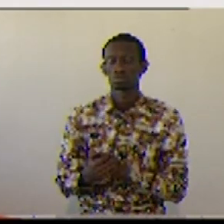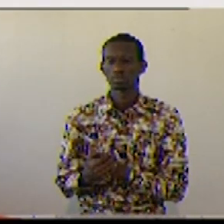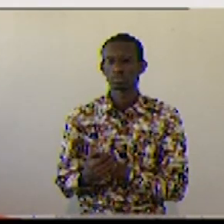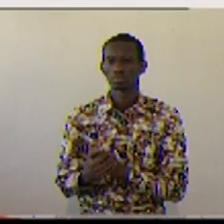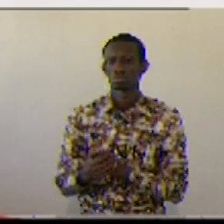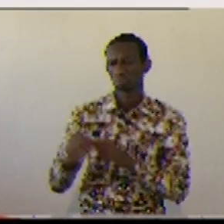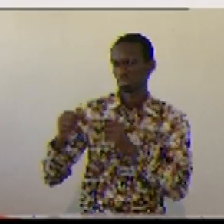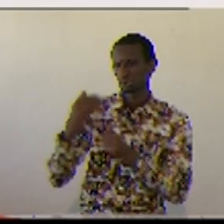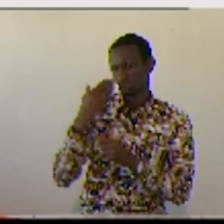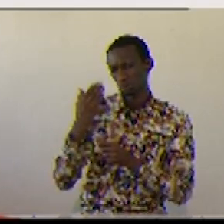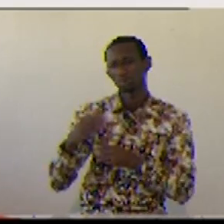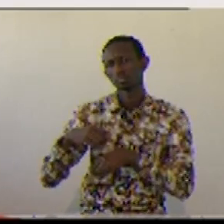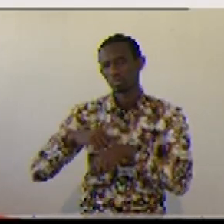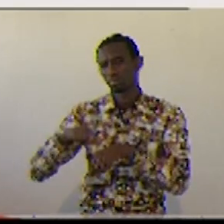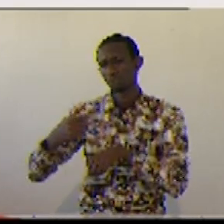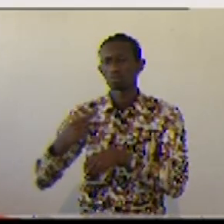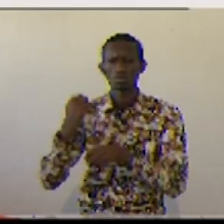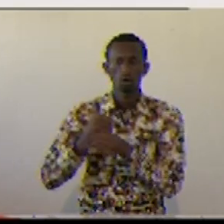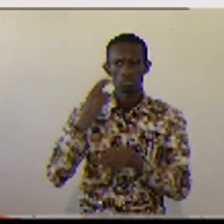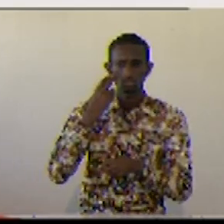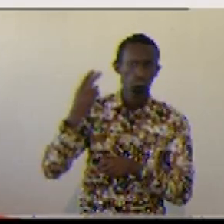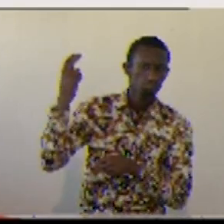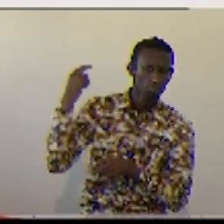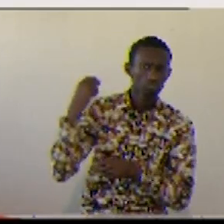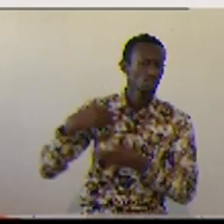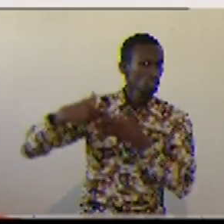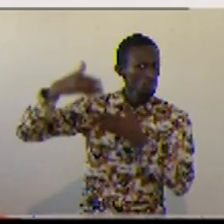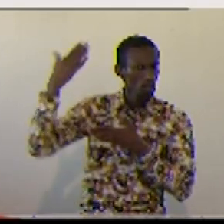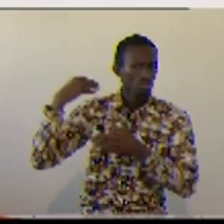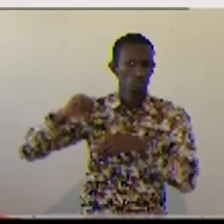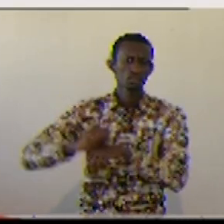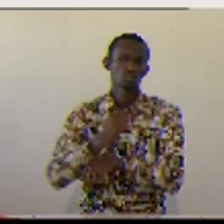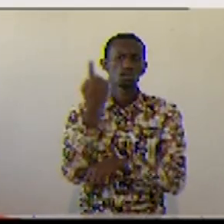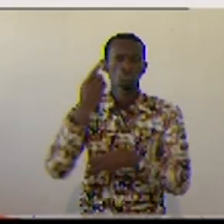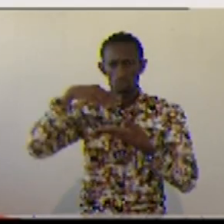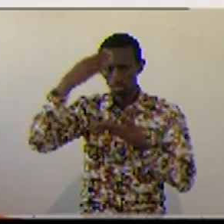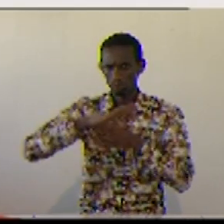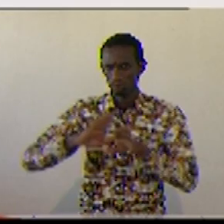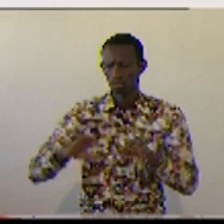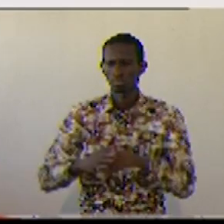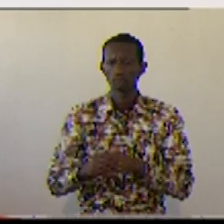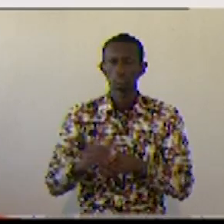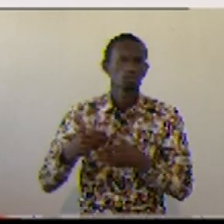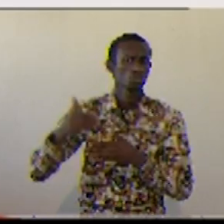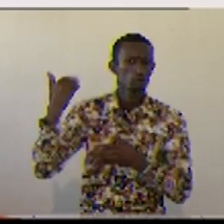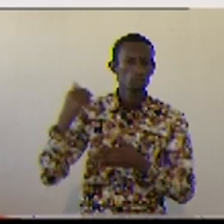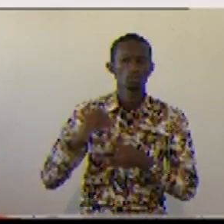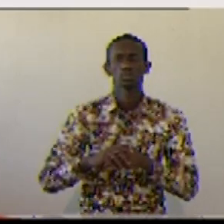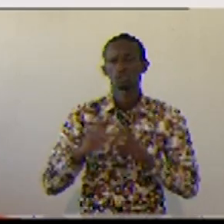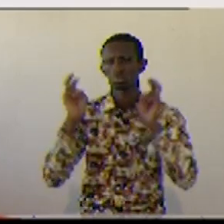you can take your time and revise. We have covered this in Senior 1 and the previous units of Senior 2.